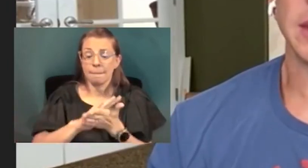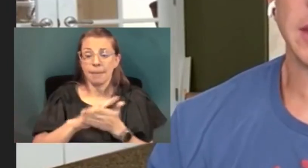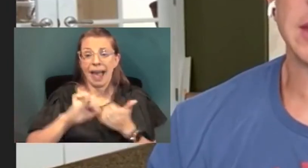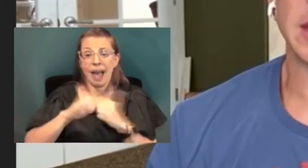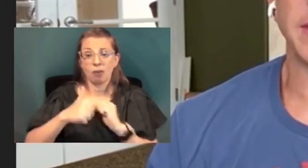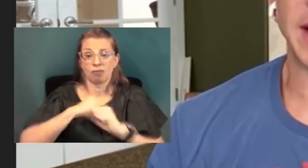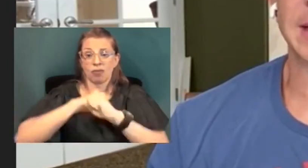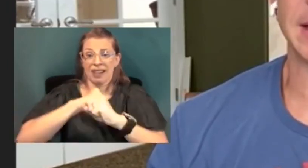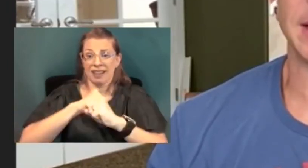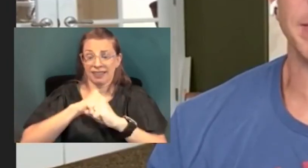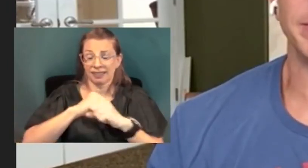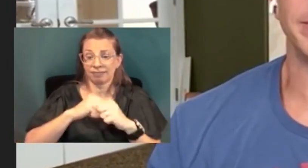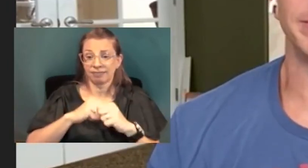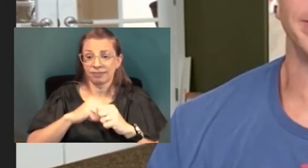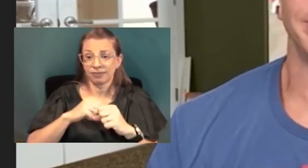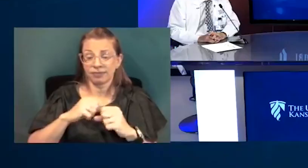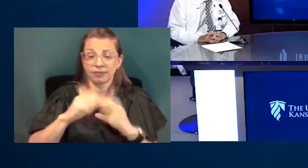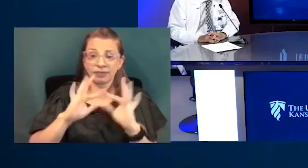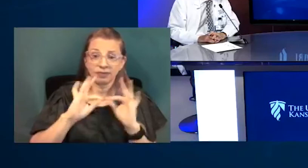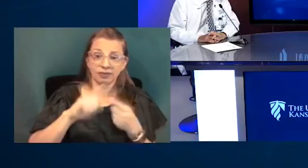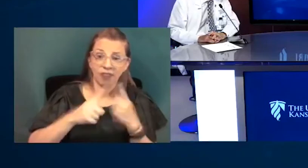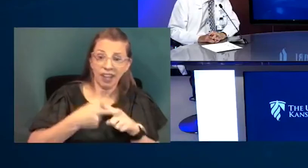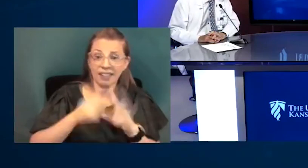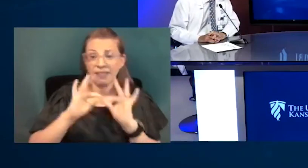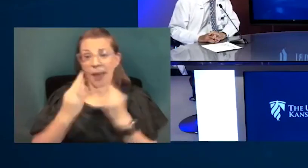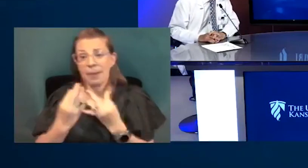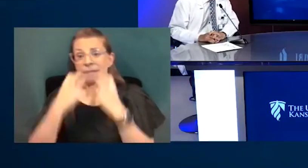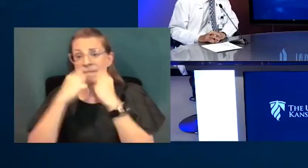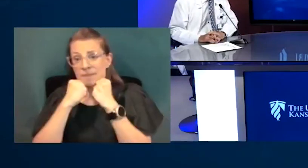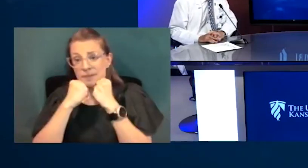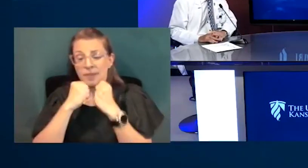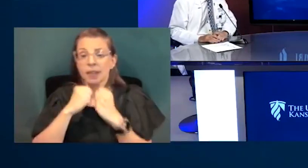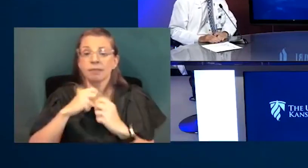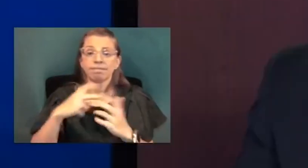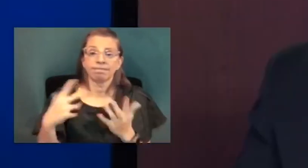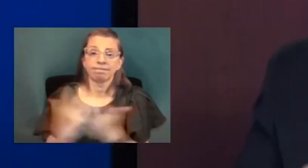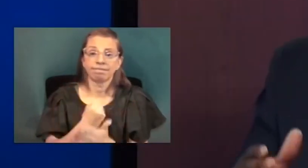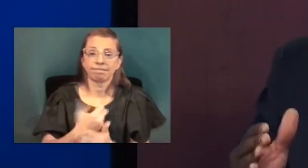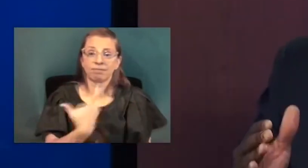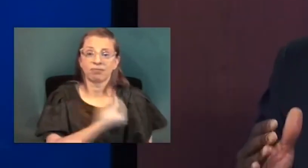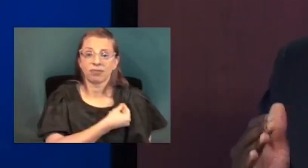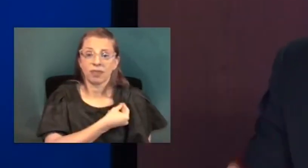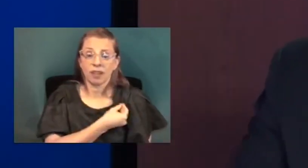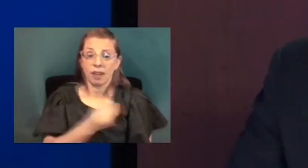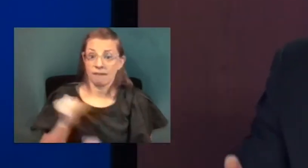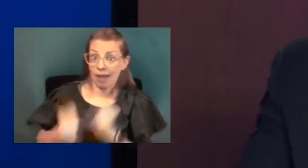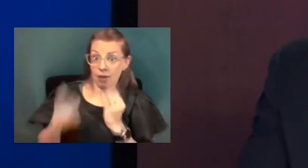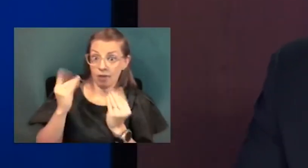friends is to get vaccinated. Mayor, final thoughts from today. A few things. One,